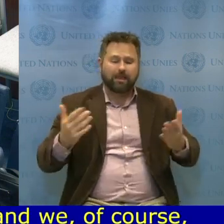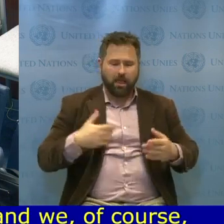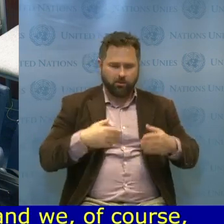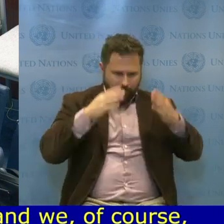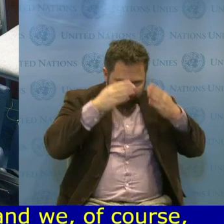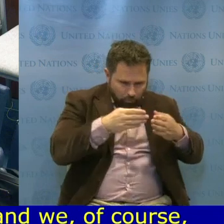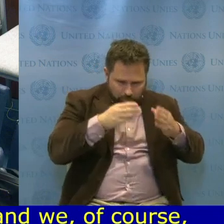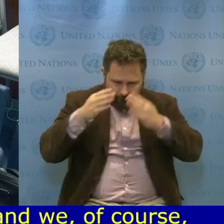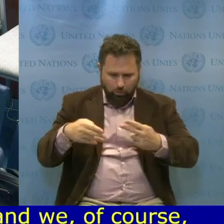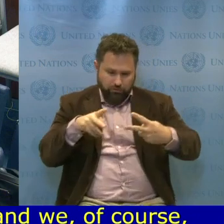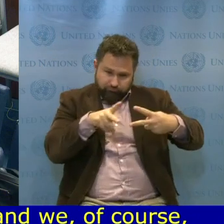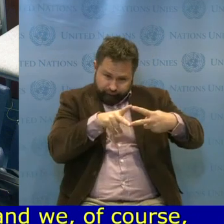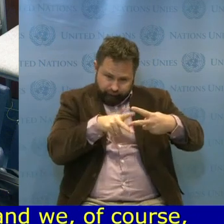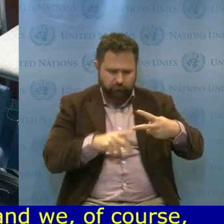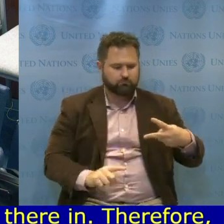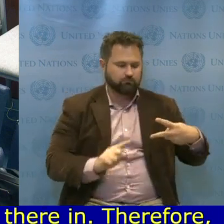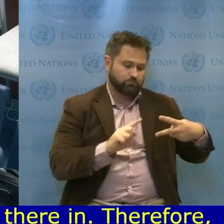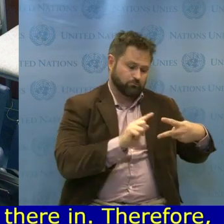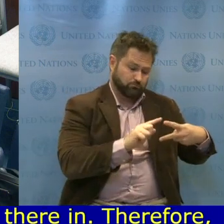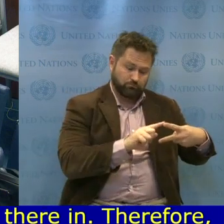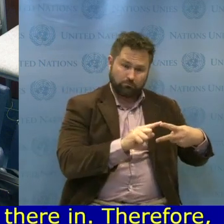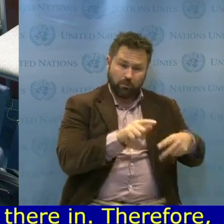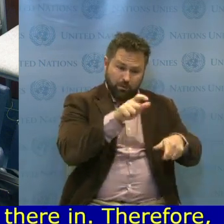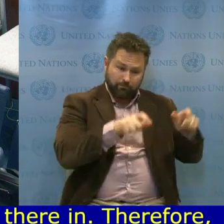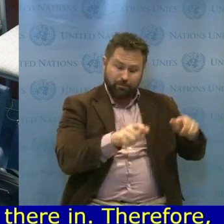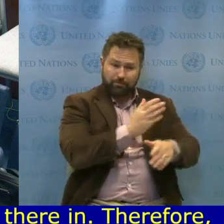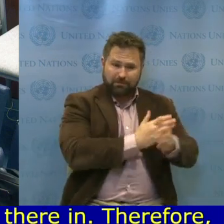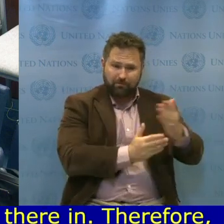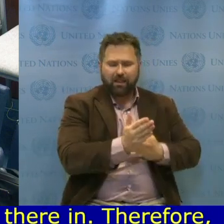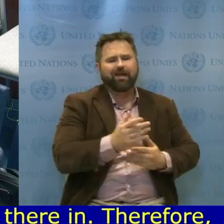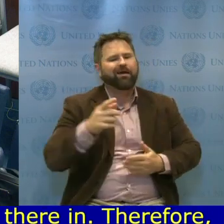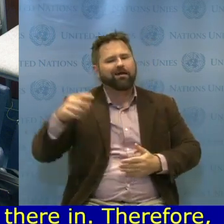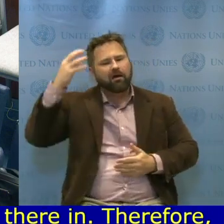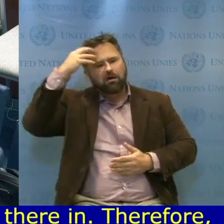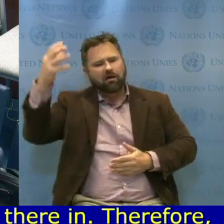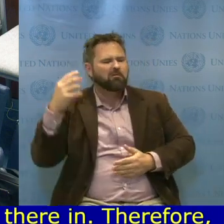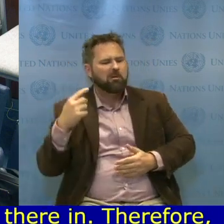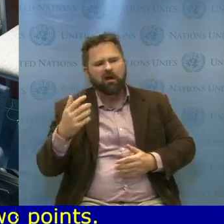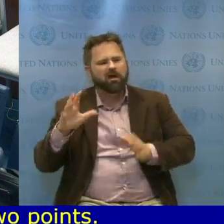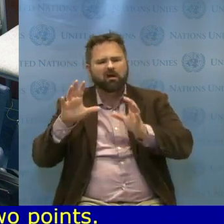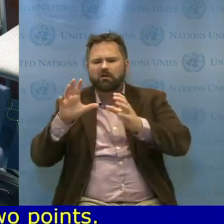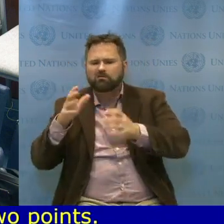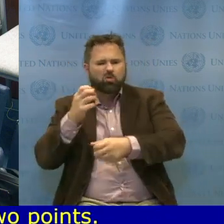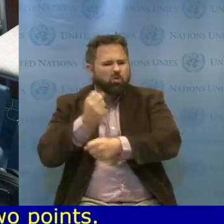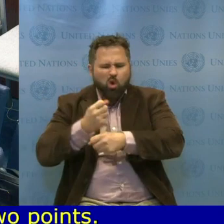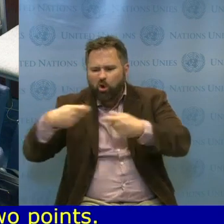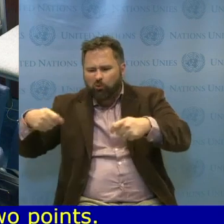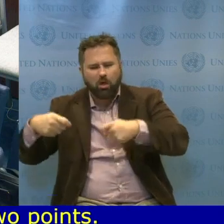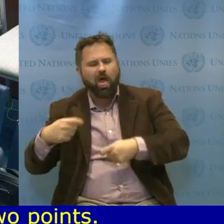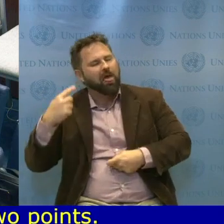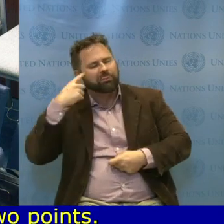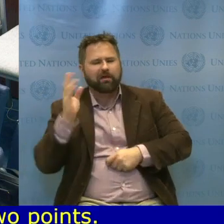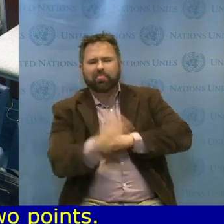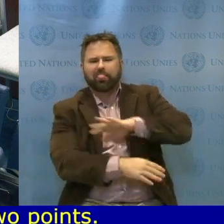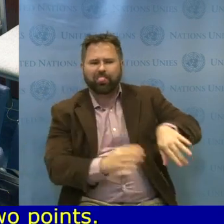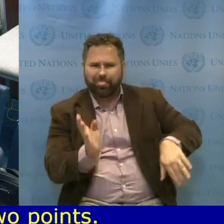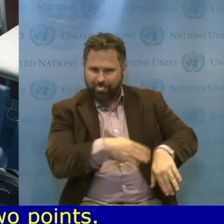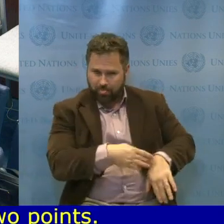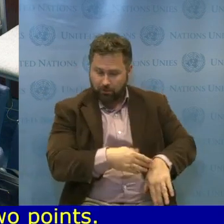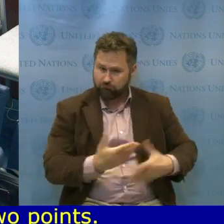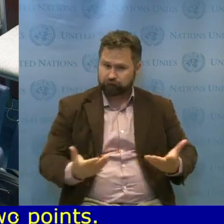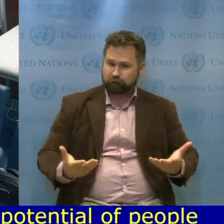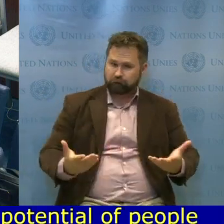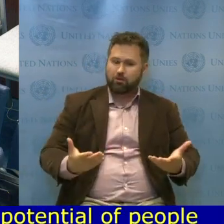evident that the potential of people with disabilities is underutilized in most spheres of society, including the labor market. This